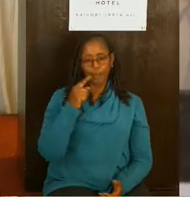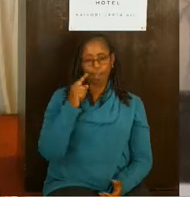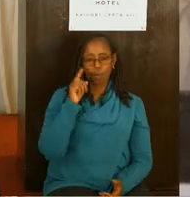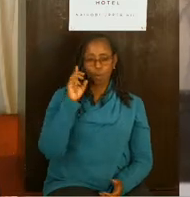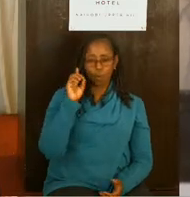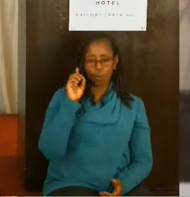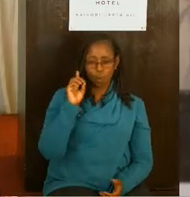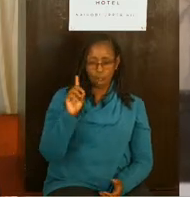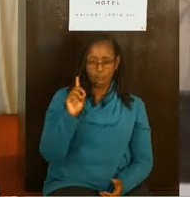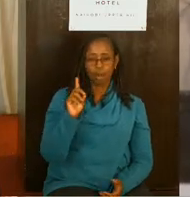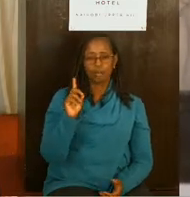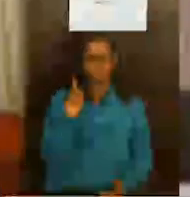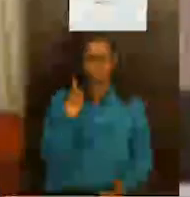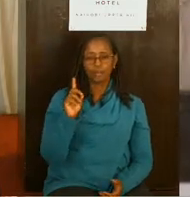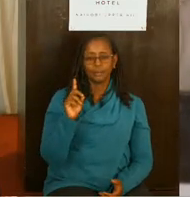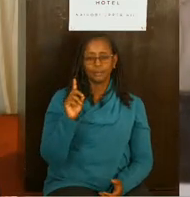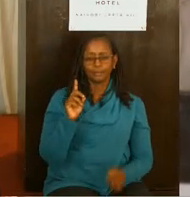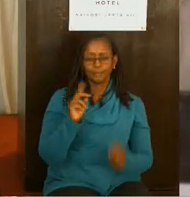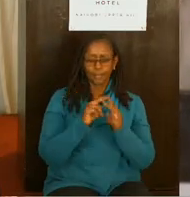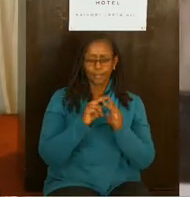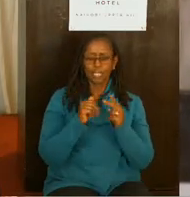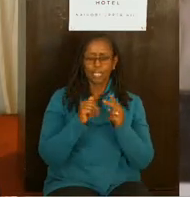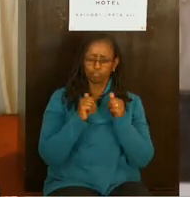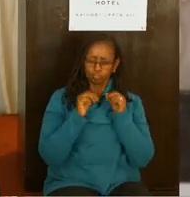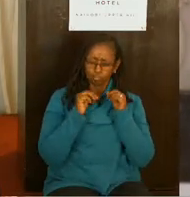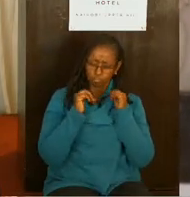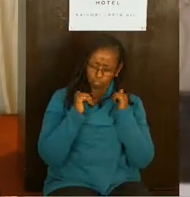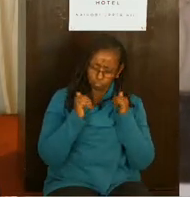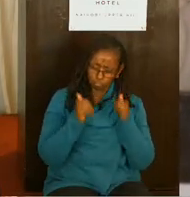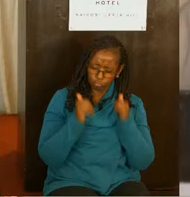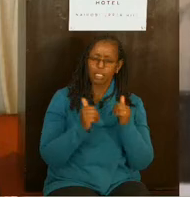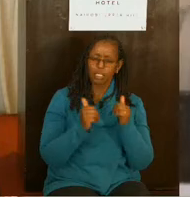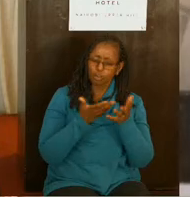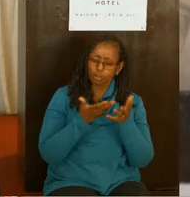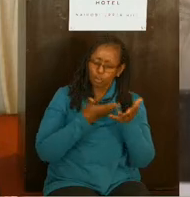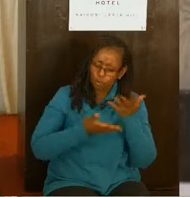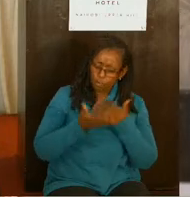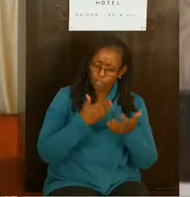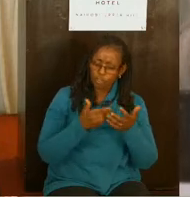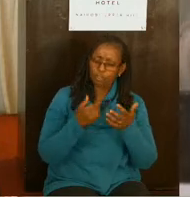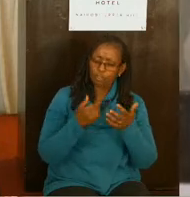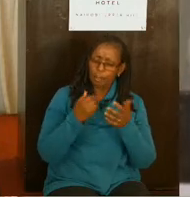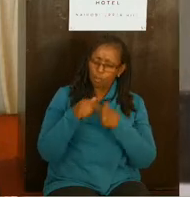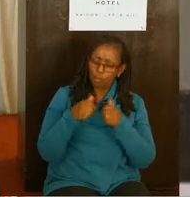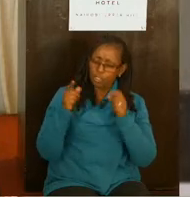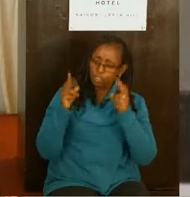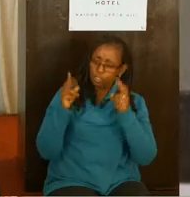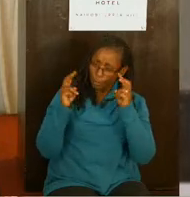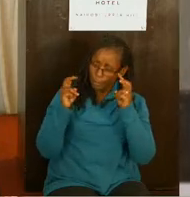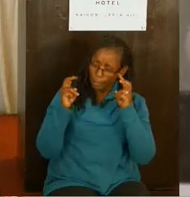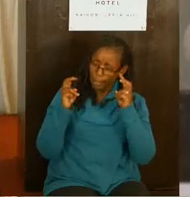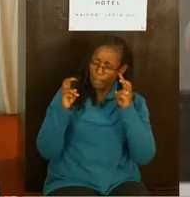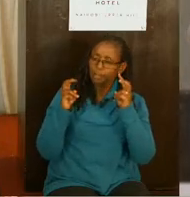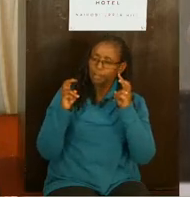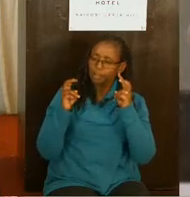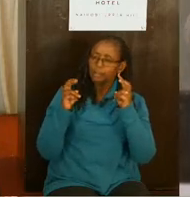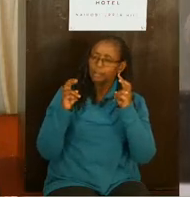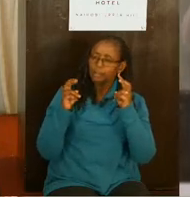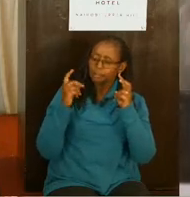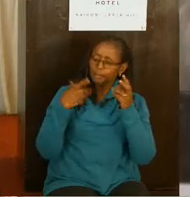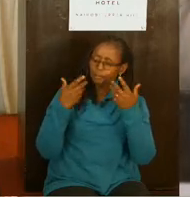very eloquent conversation I've ever had about this subject is won by Ruben